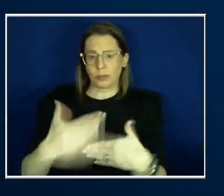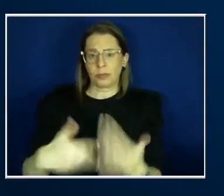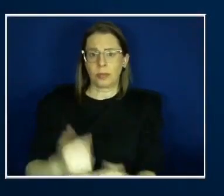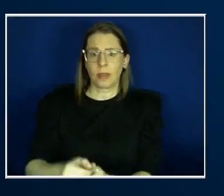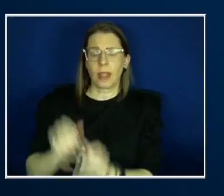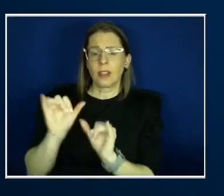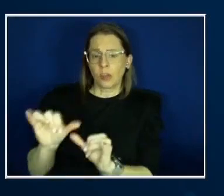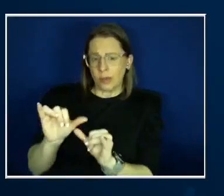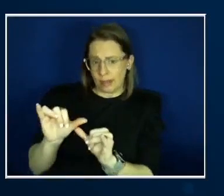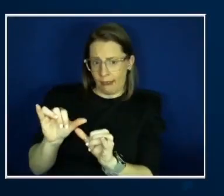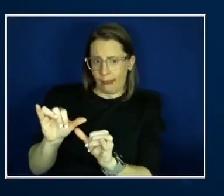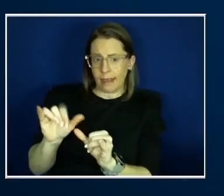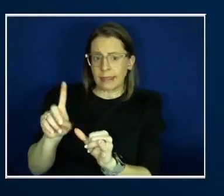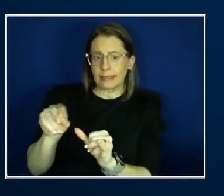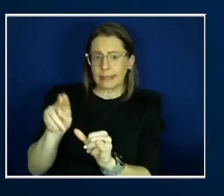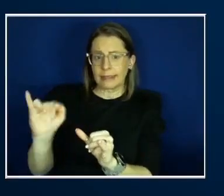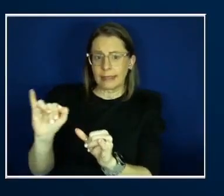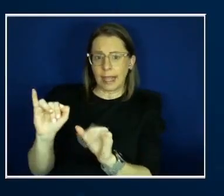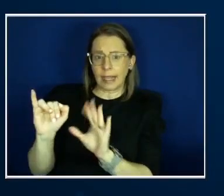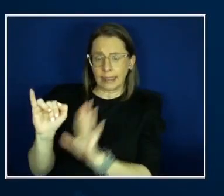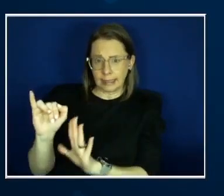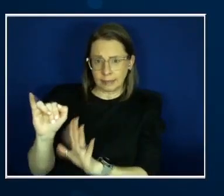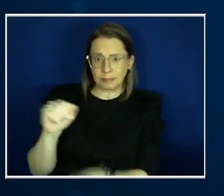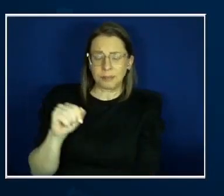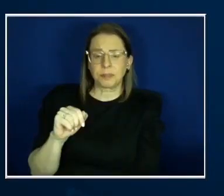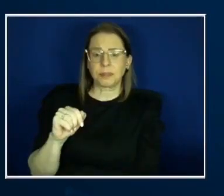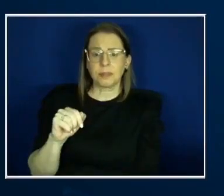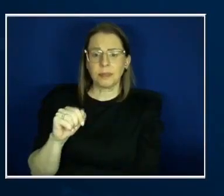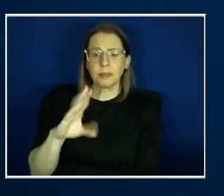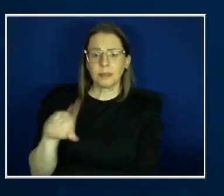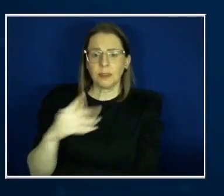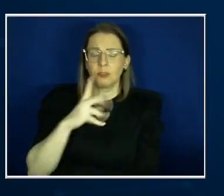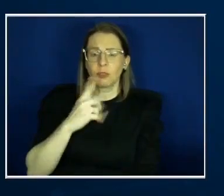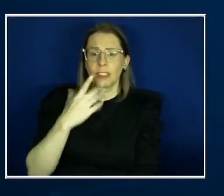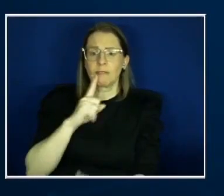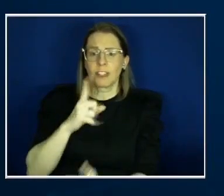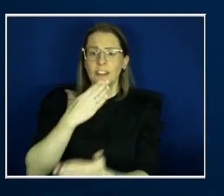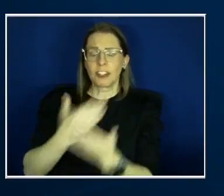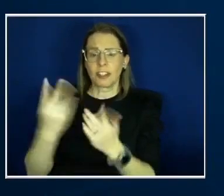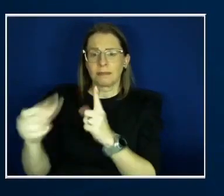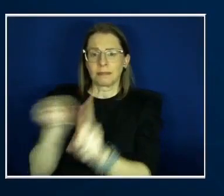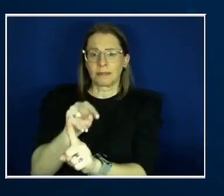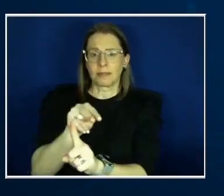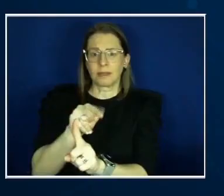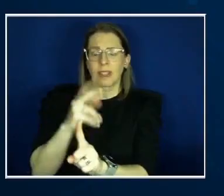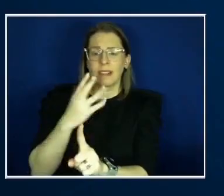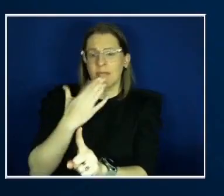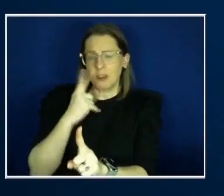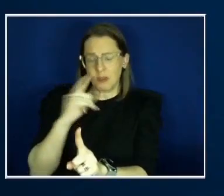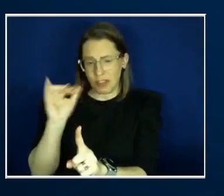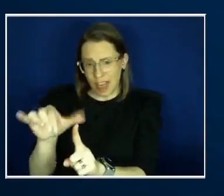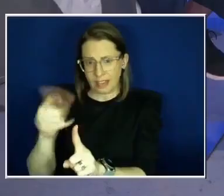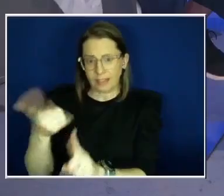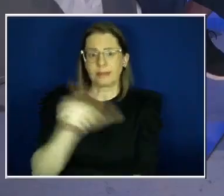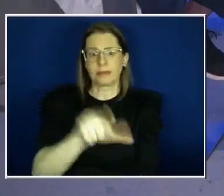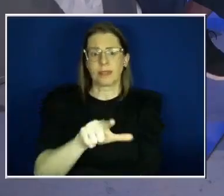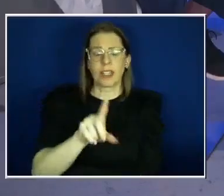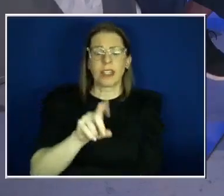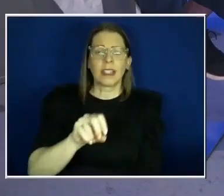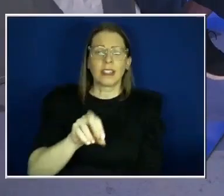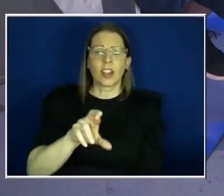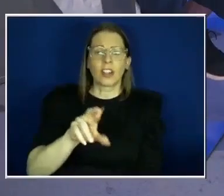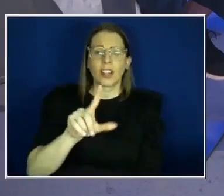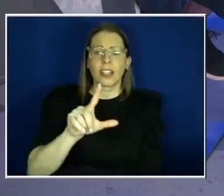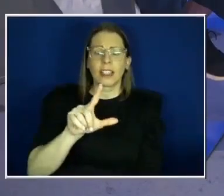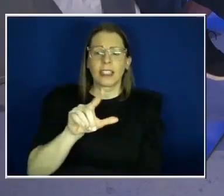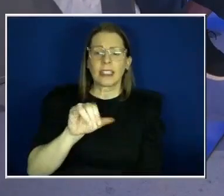Very, very cool, and that gives you a really good insight, and we love to hear your perspective. So thank you for that. I want to turn to Dr. Lisa Vopat now.